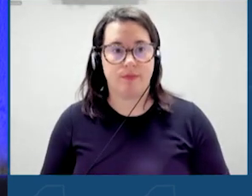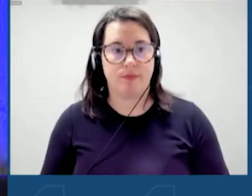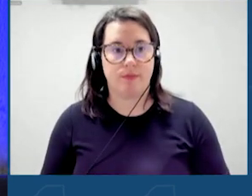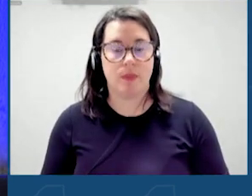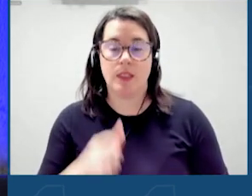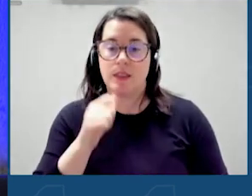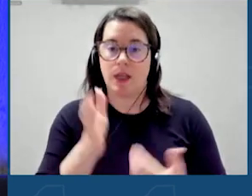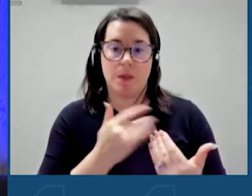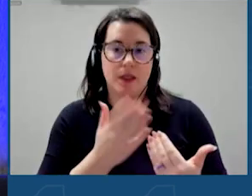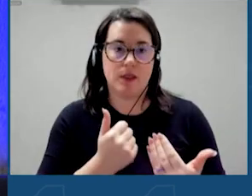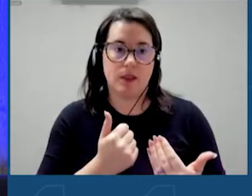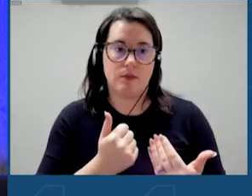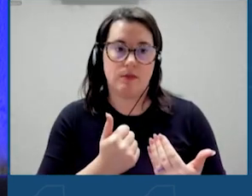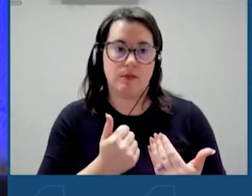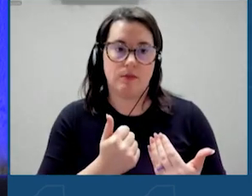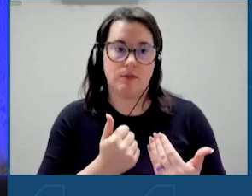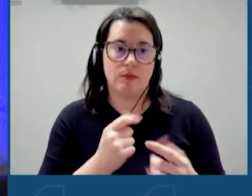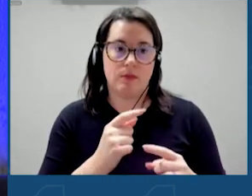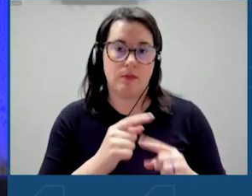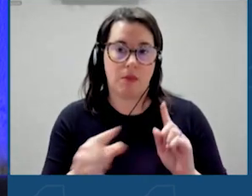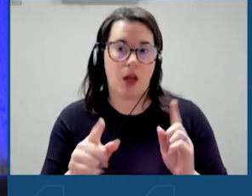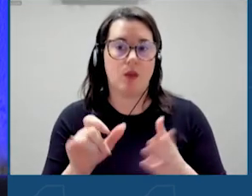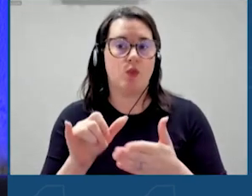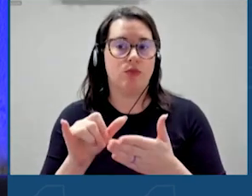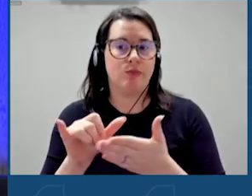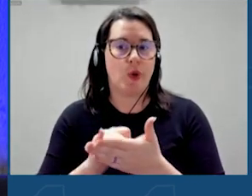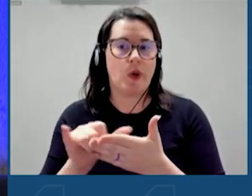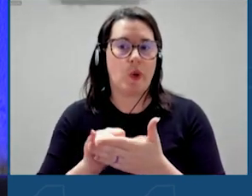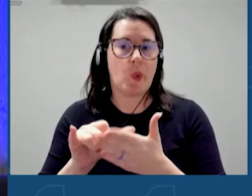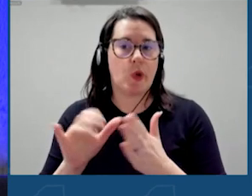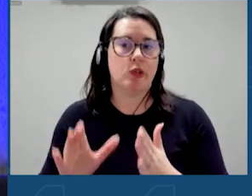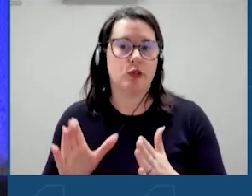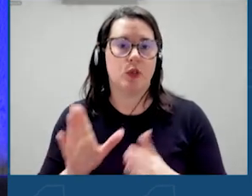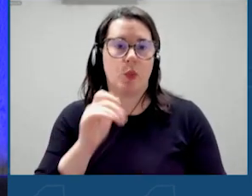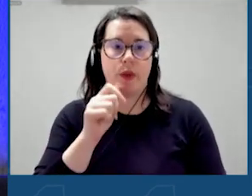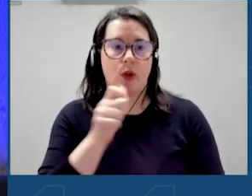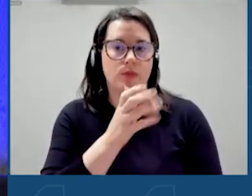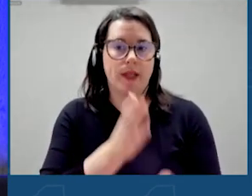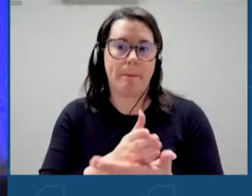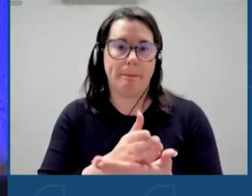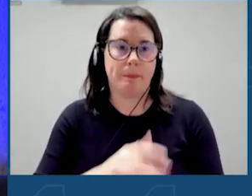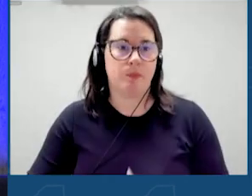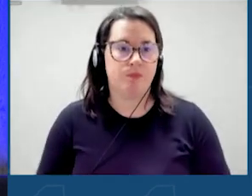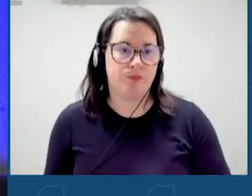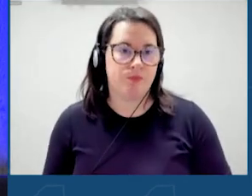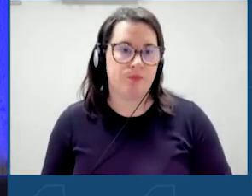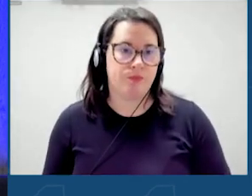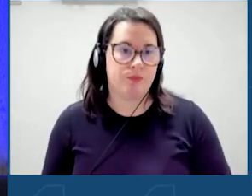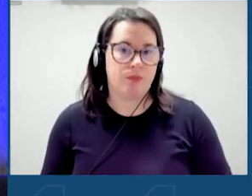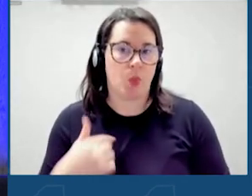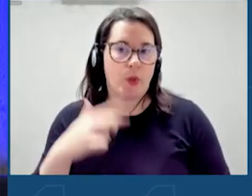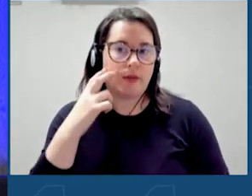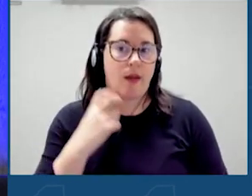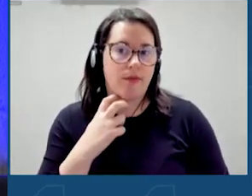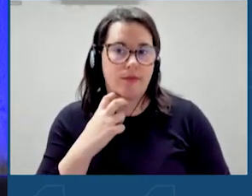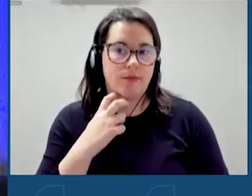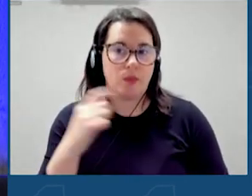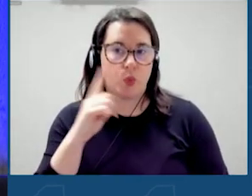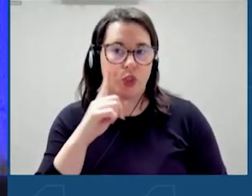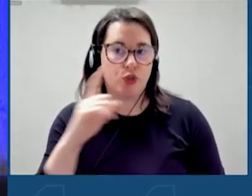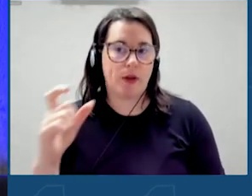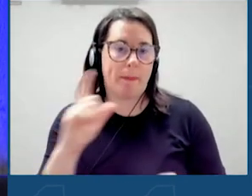easy, but we're New Yorkers. We don't back down. We're tough. We dream big and we do